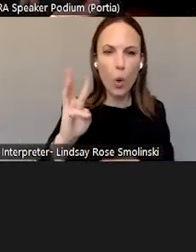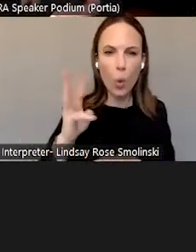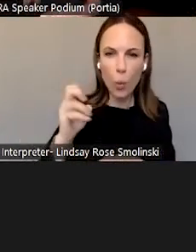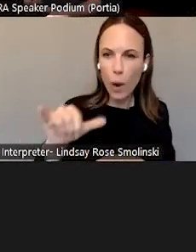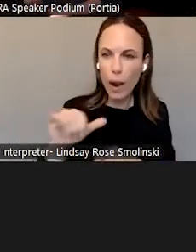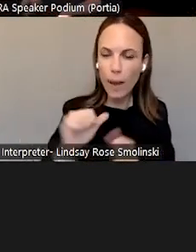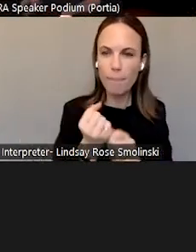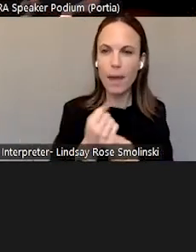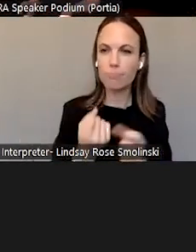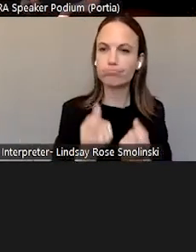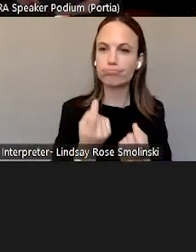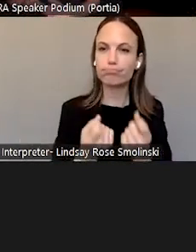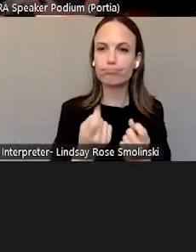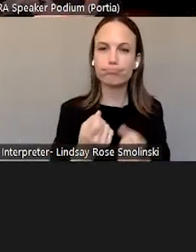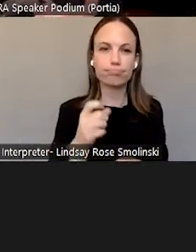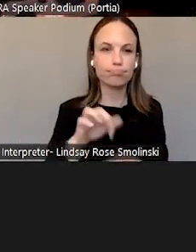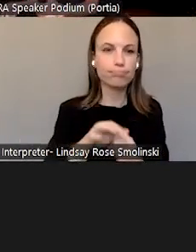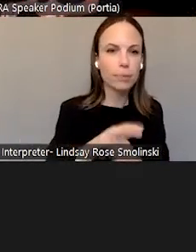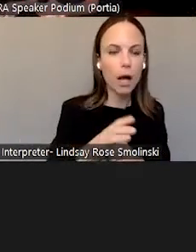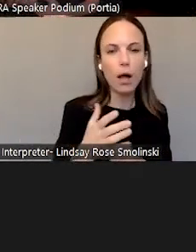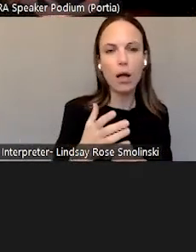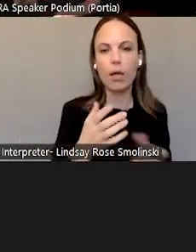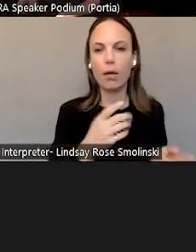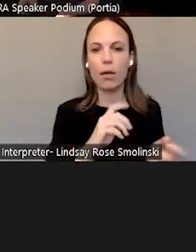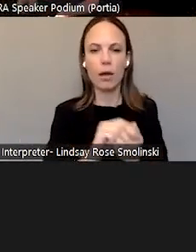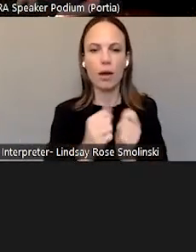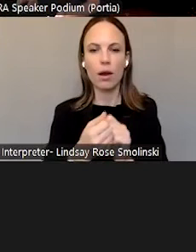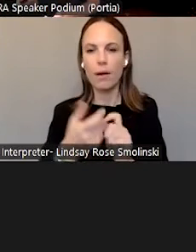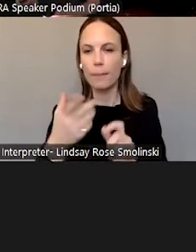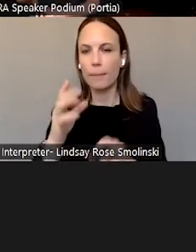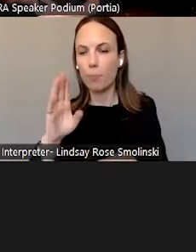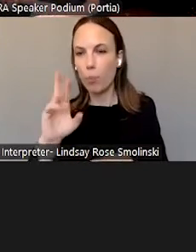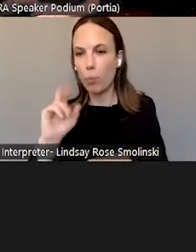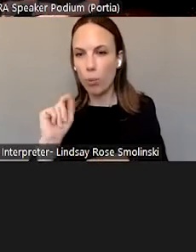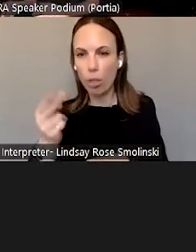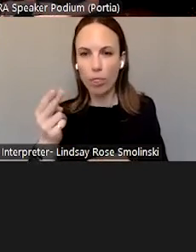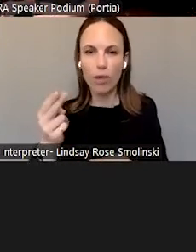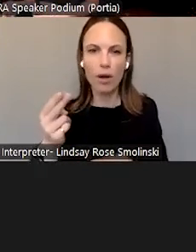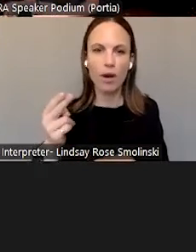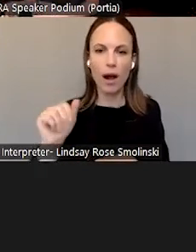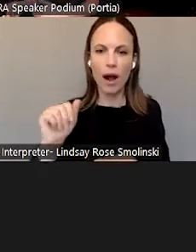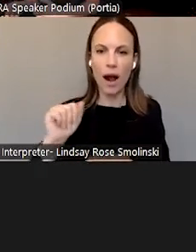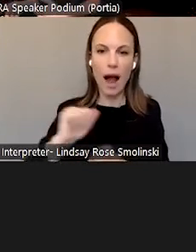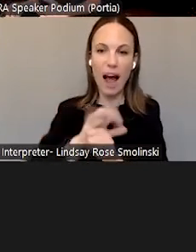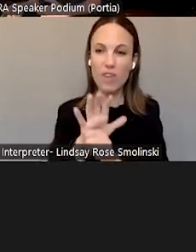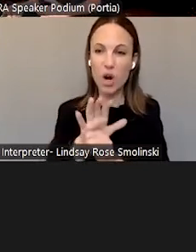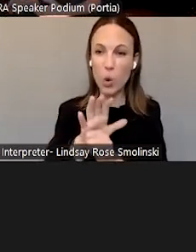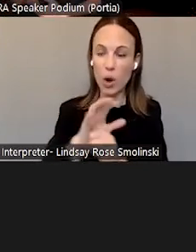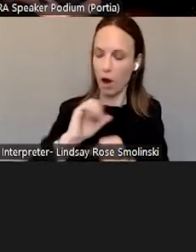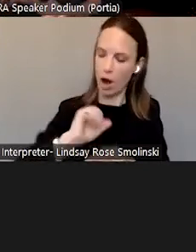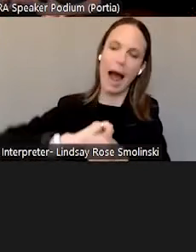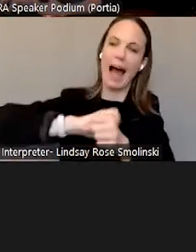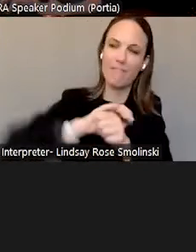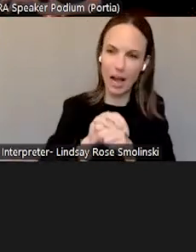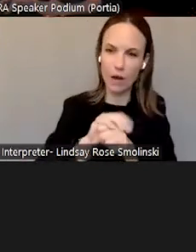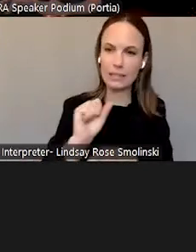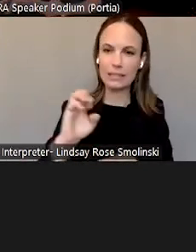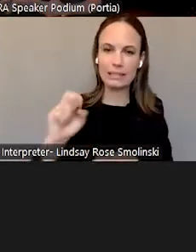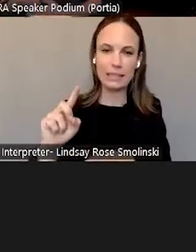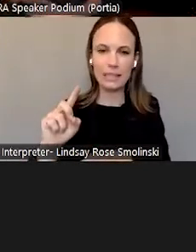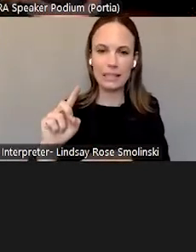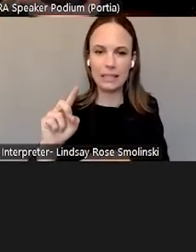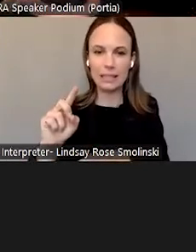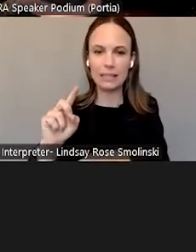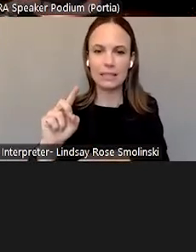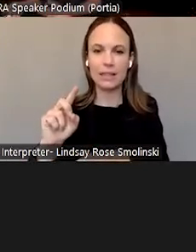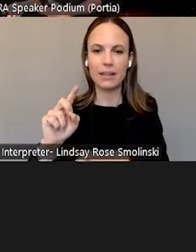cut vegetable remnants, turning it into broth, avocado seeds that are being turned into functional beverages, spent grain from beer brewing